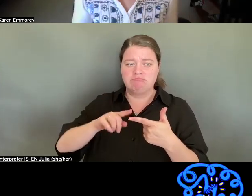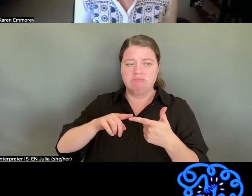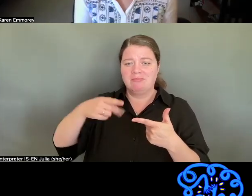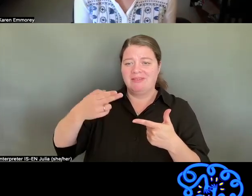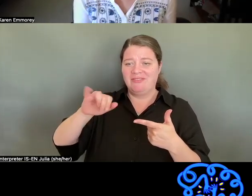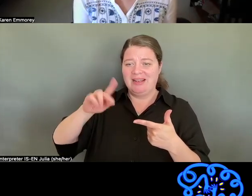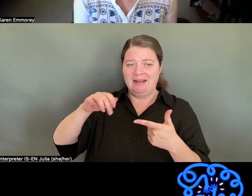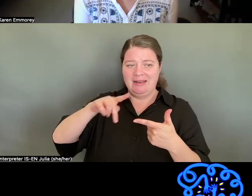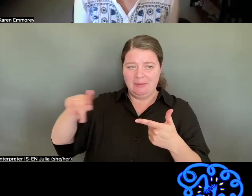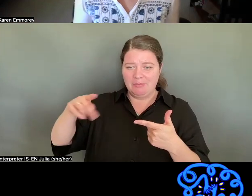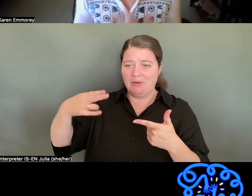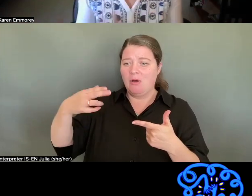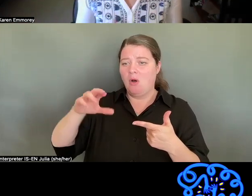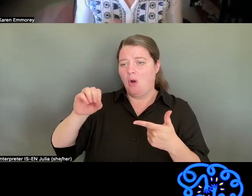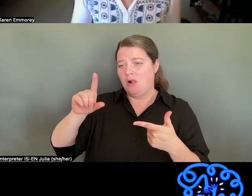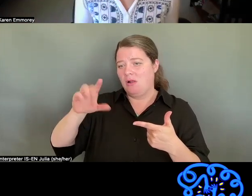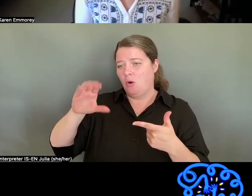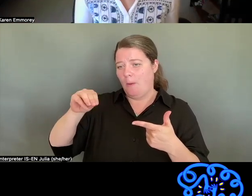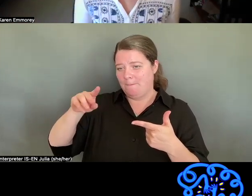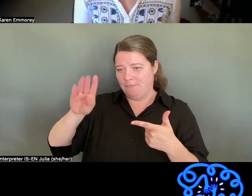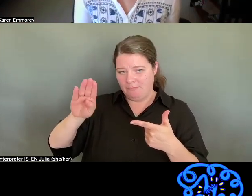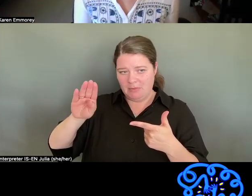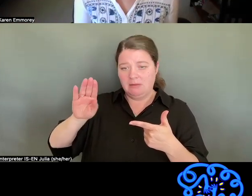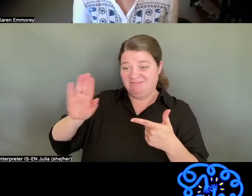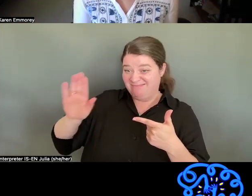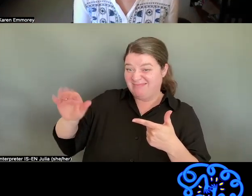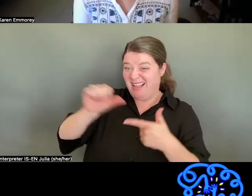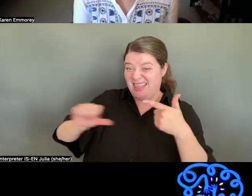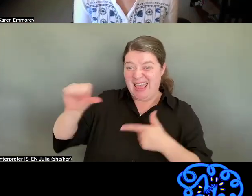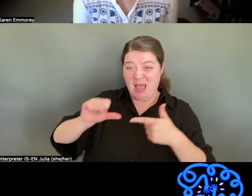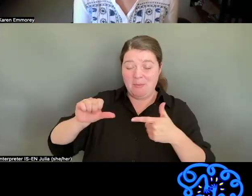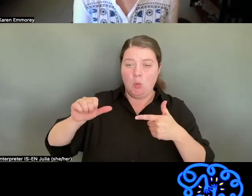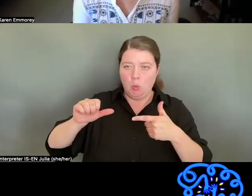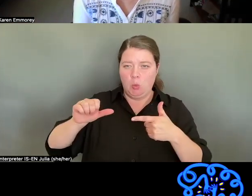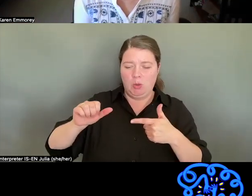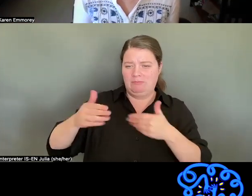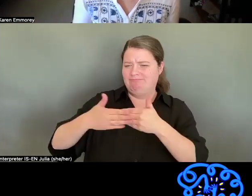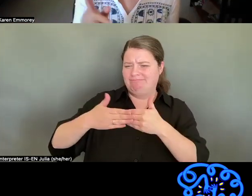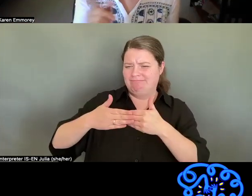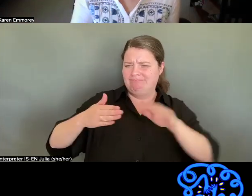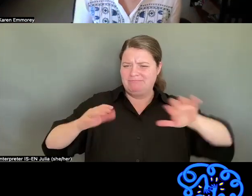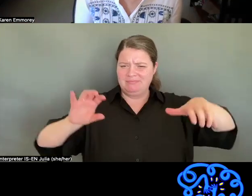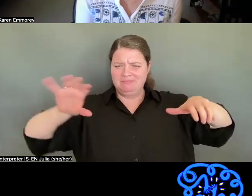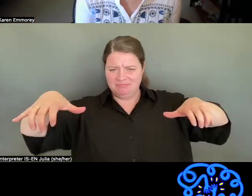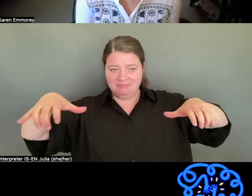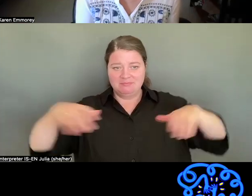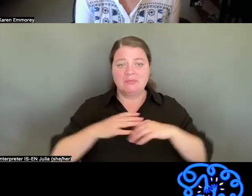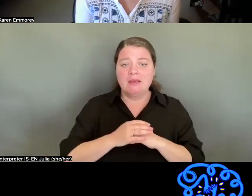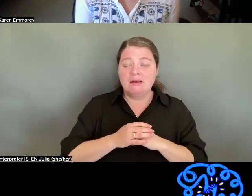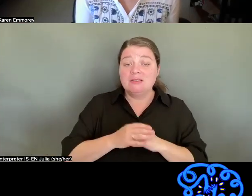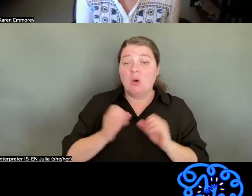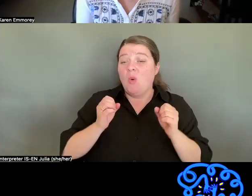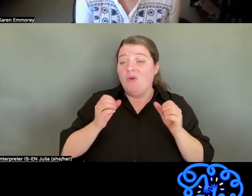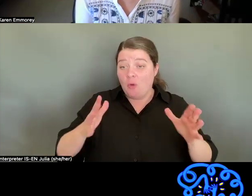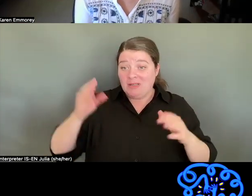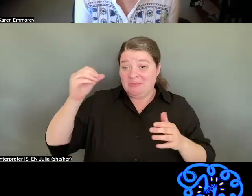nice collaboration. Of course, funding is important, although this work costs money. And I also want to highlight Cindy, who,